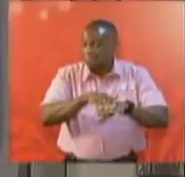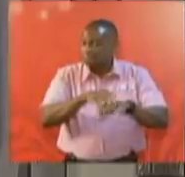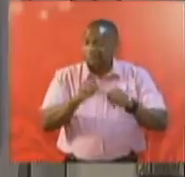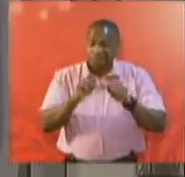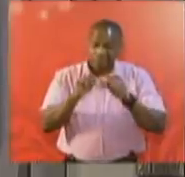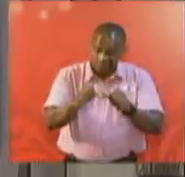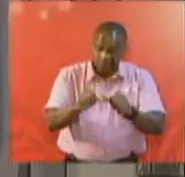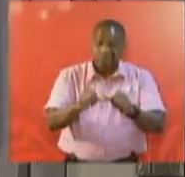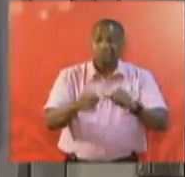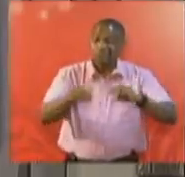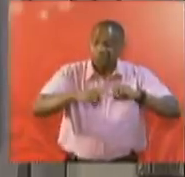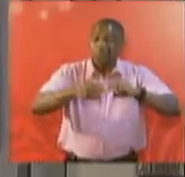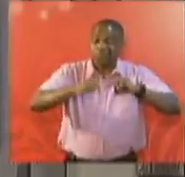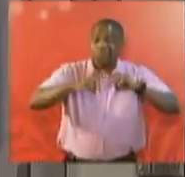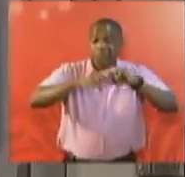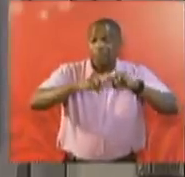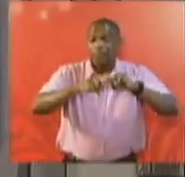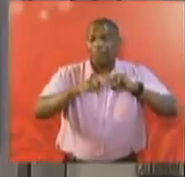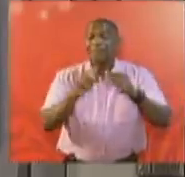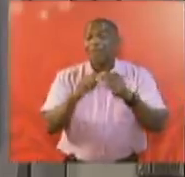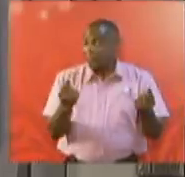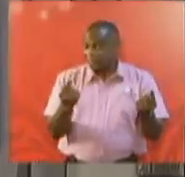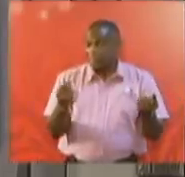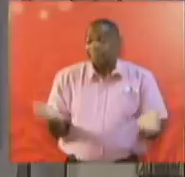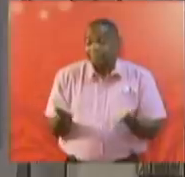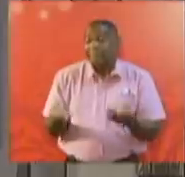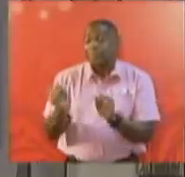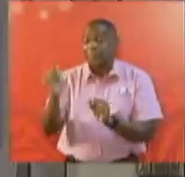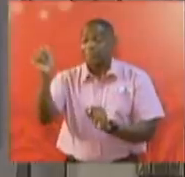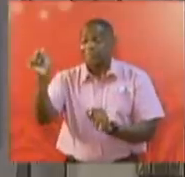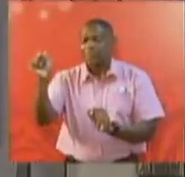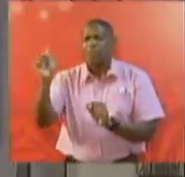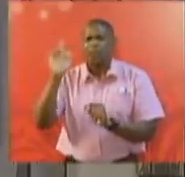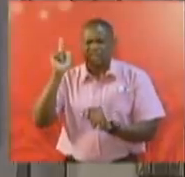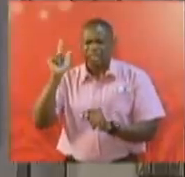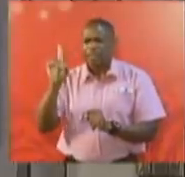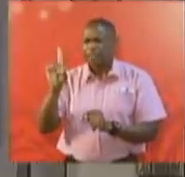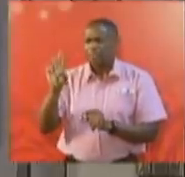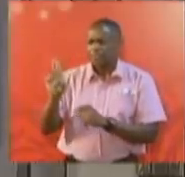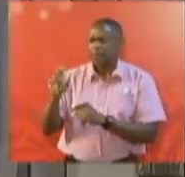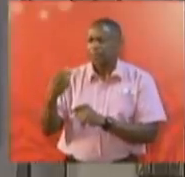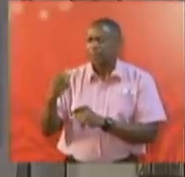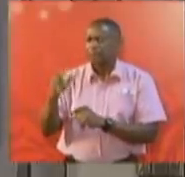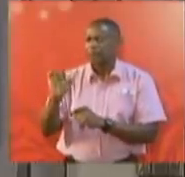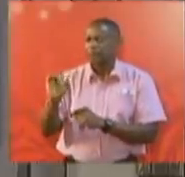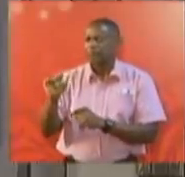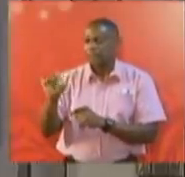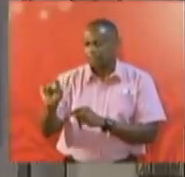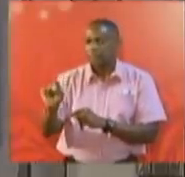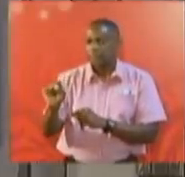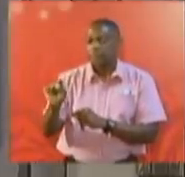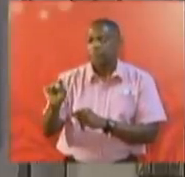what is happening in Trinidad and Tobago, which Dr. Hines will talk about. Unfortunately,